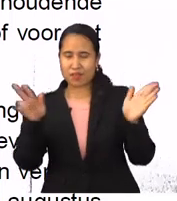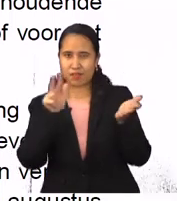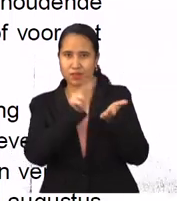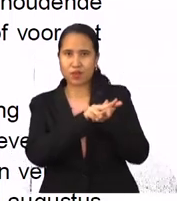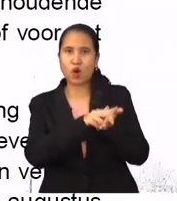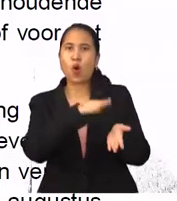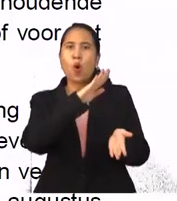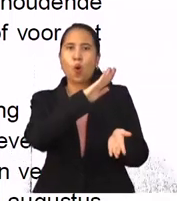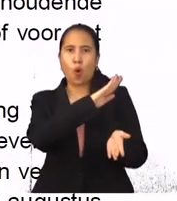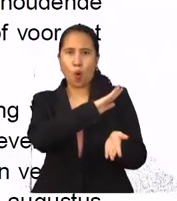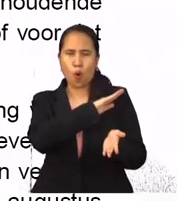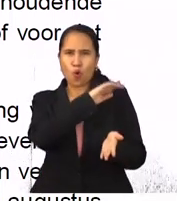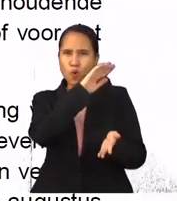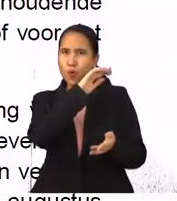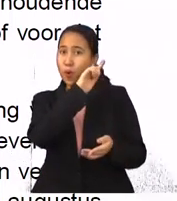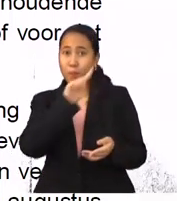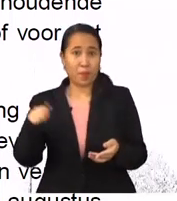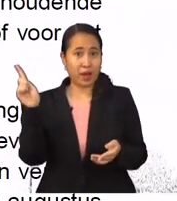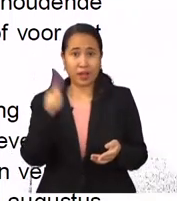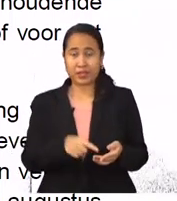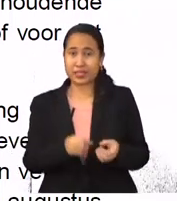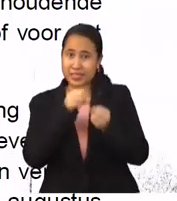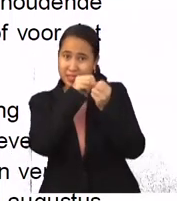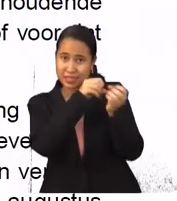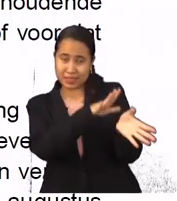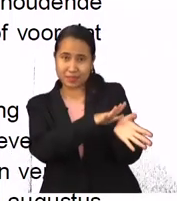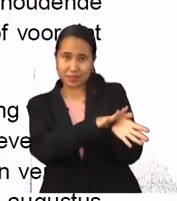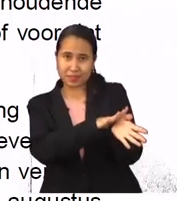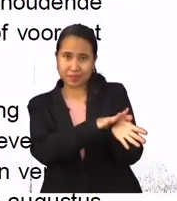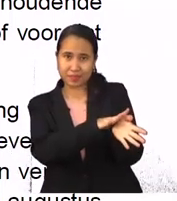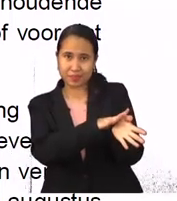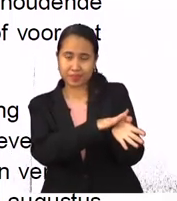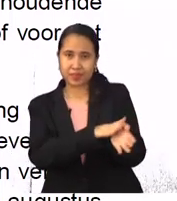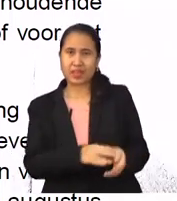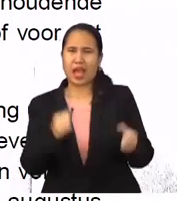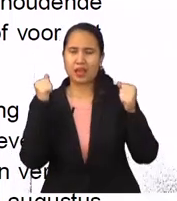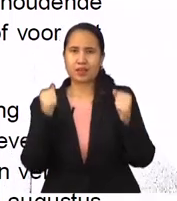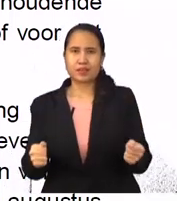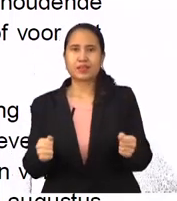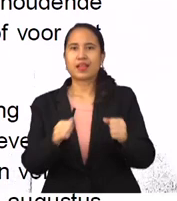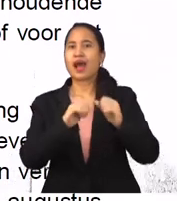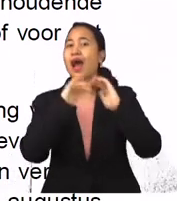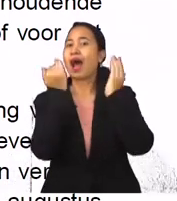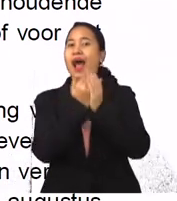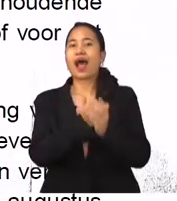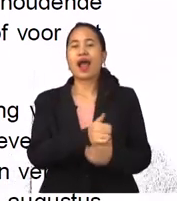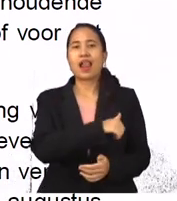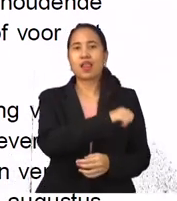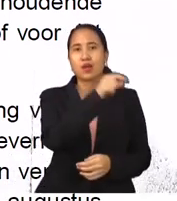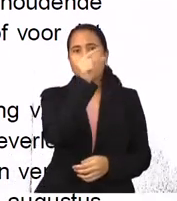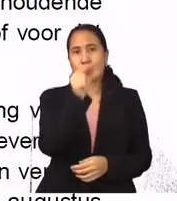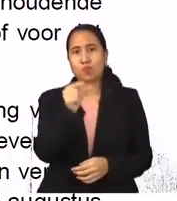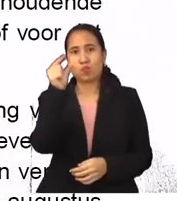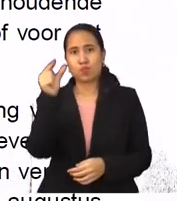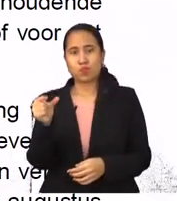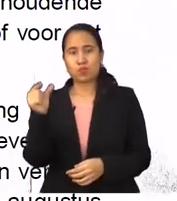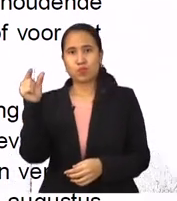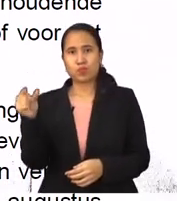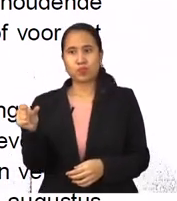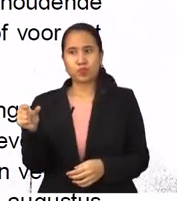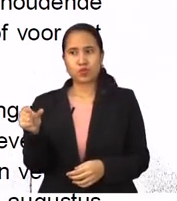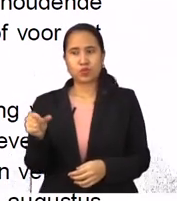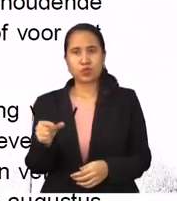but also prohibits any discrimination under the law and guarantees to all persons equal and effective